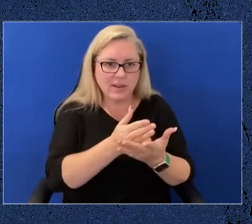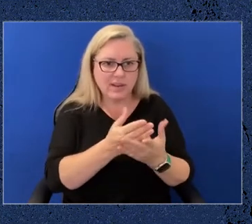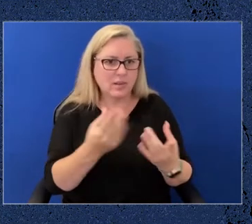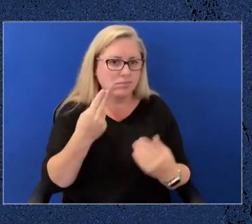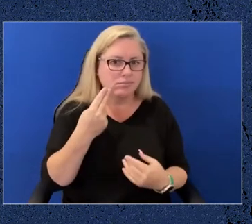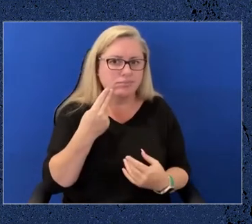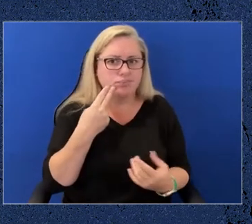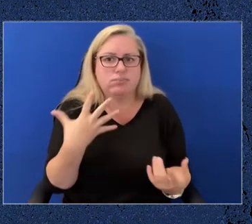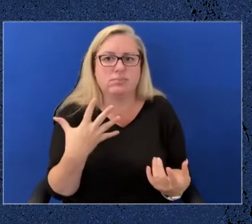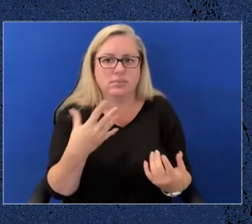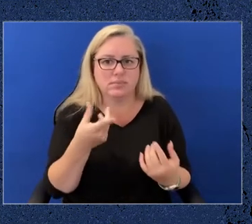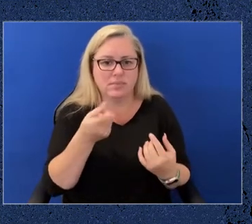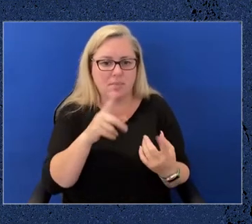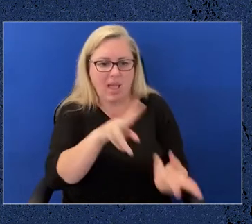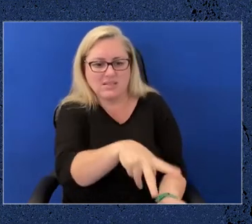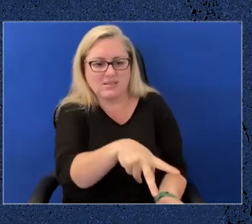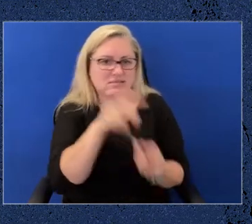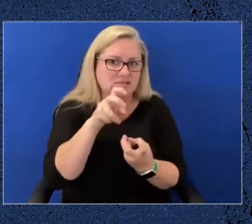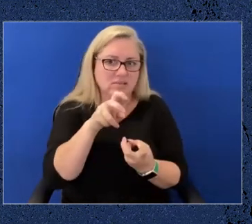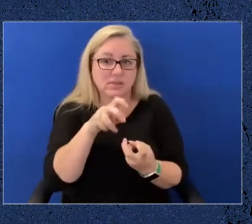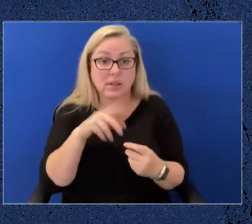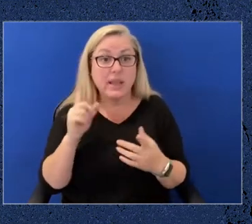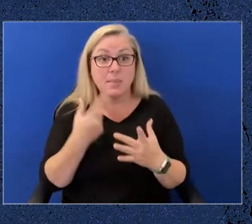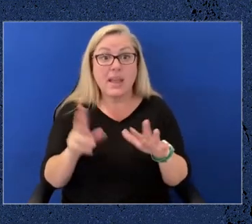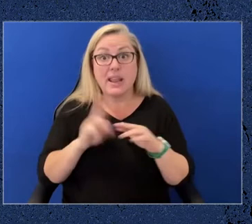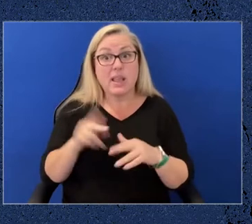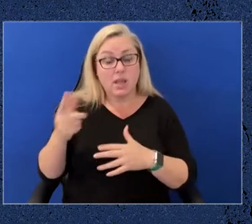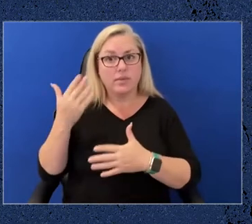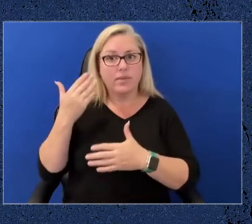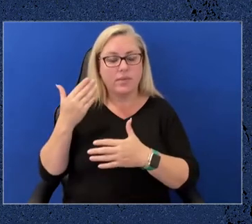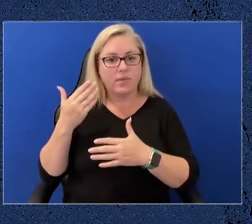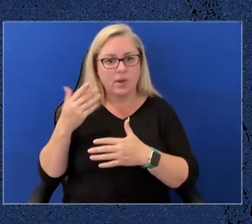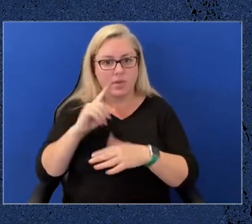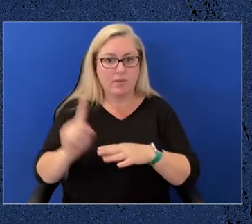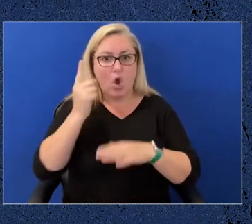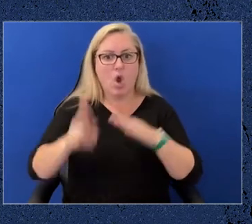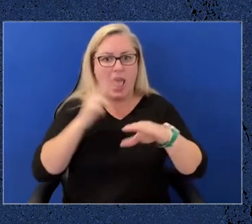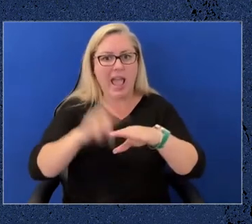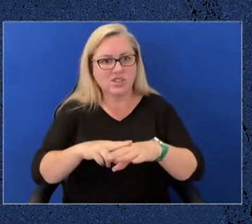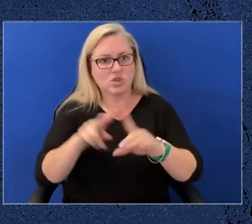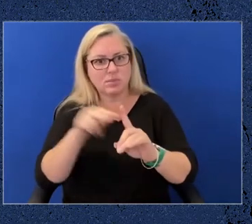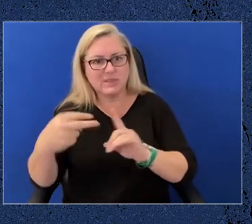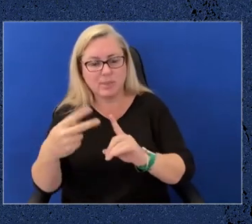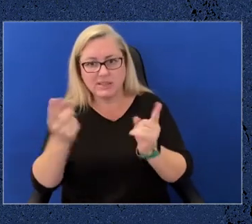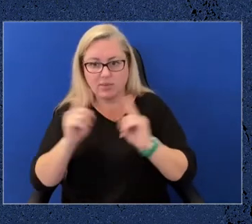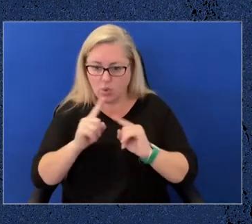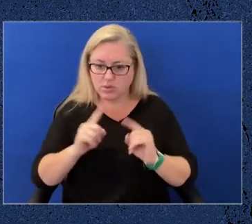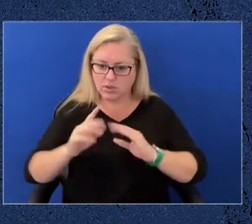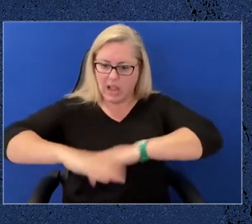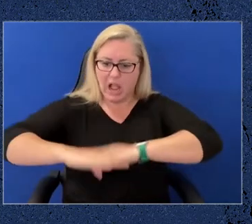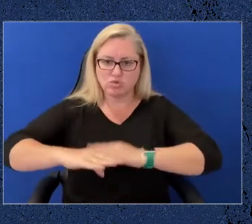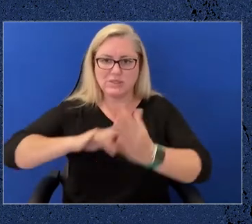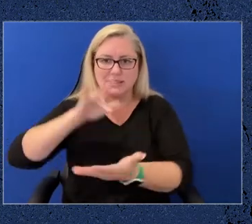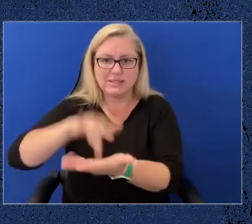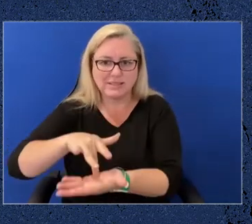extracting. But if you come to this Indigenous science perspective, it's country-centred. So it's all those relationships that make